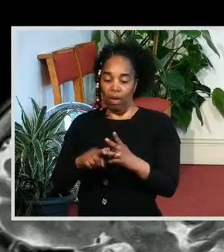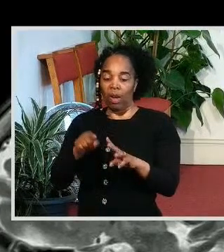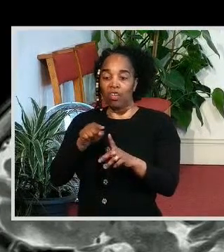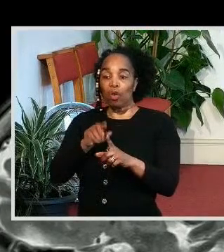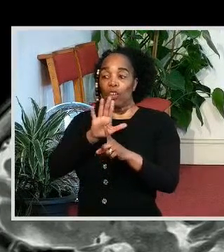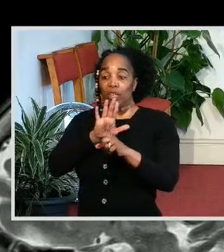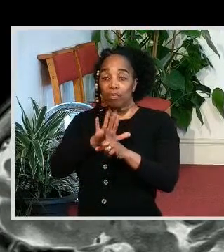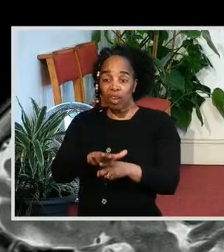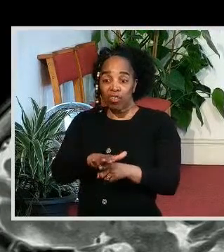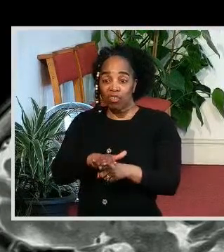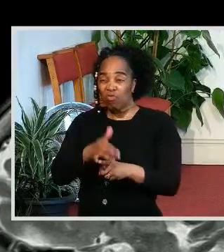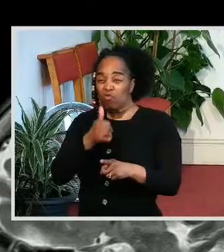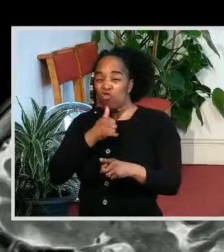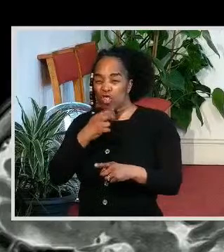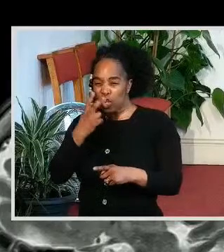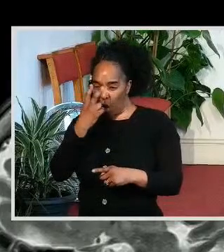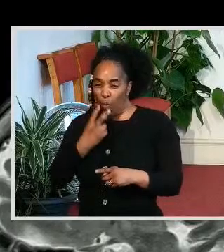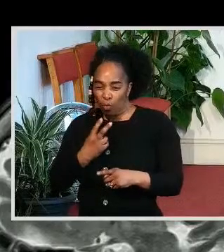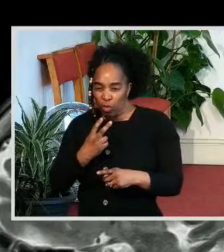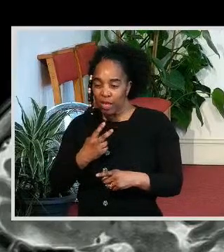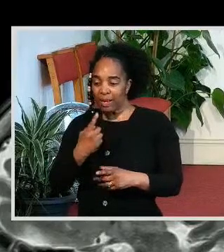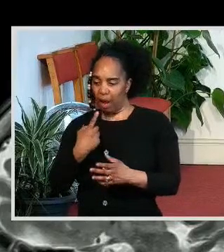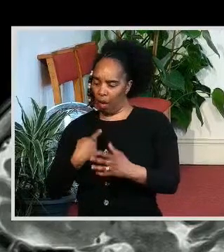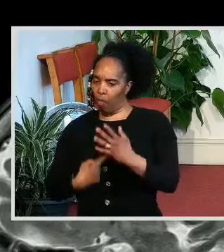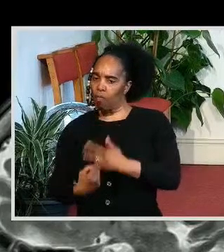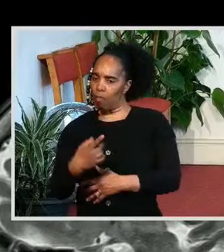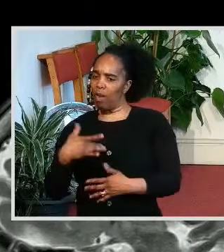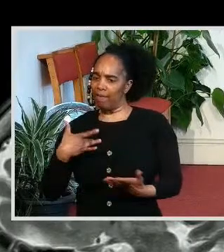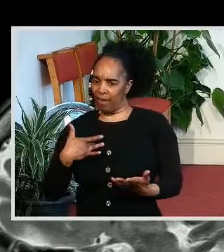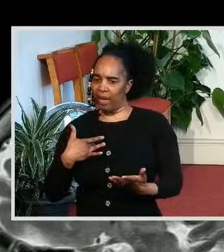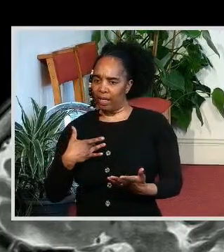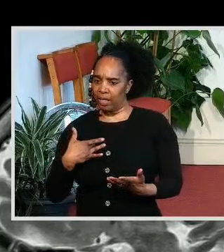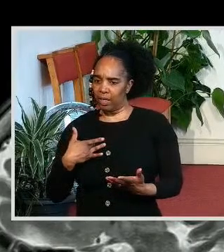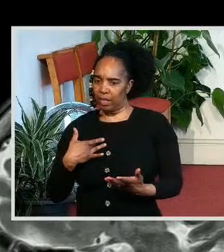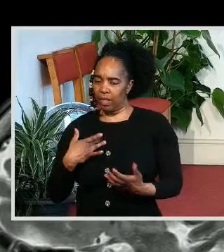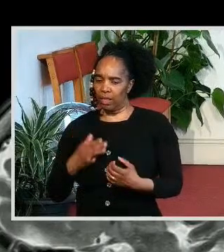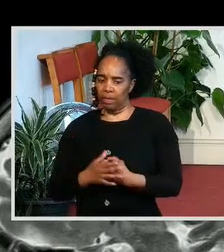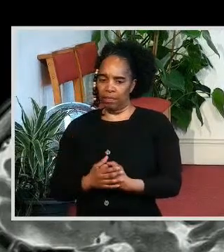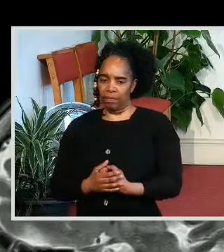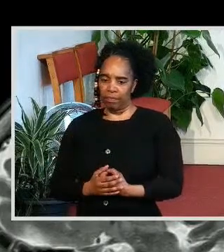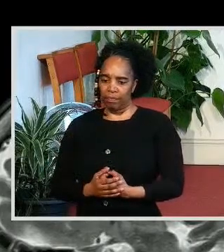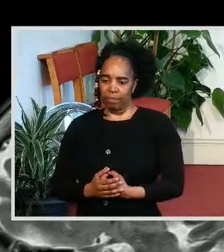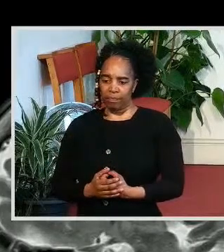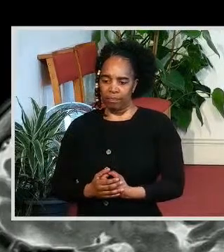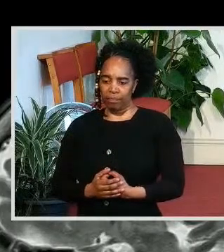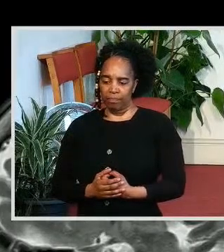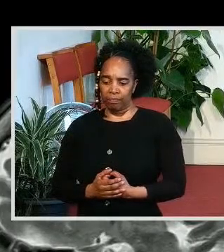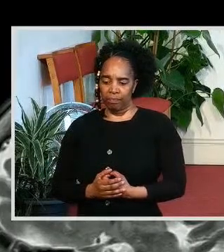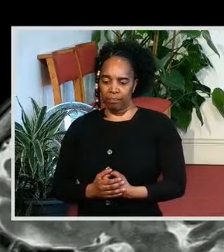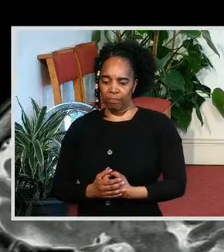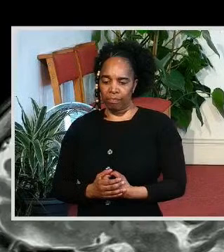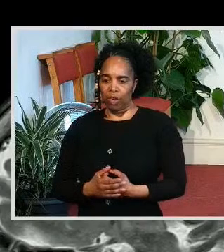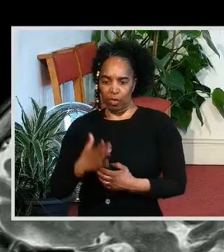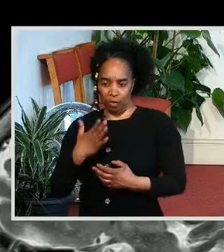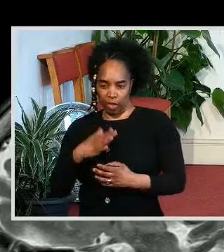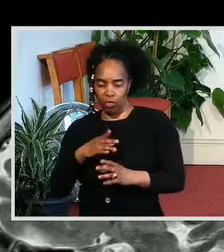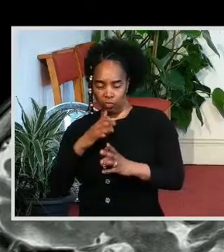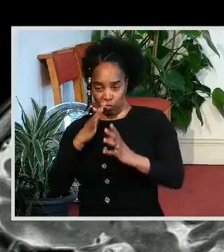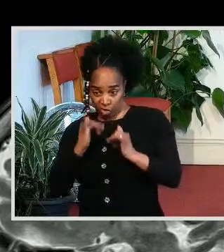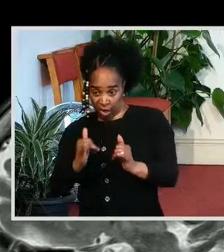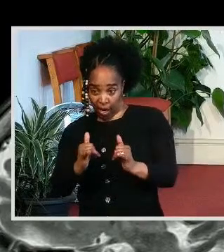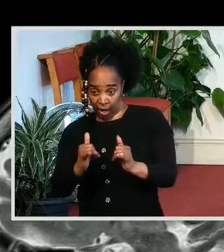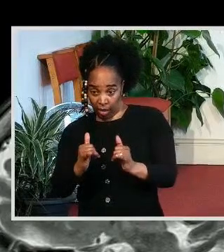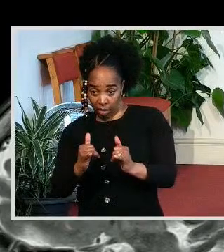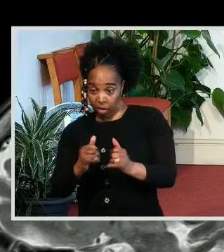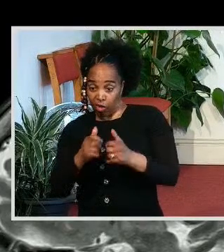can be more common in elderly folk who are now living on their own, and this is one thing that we have to screen for